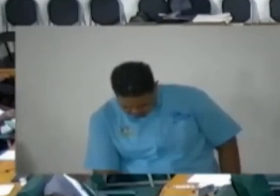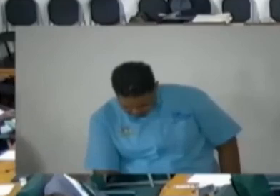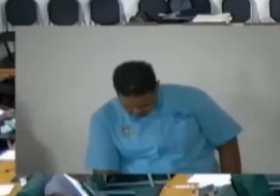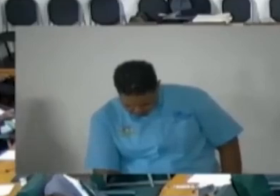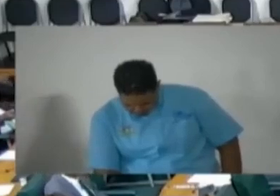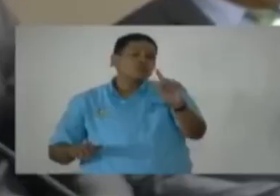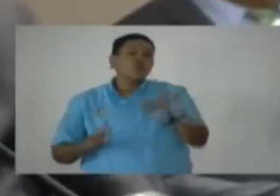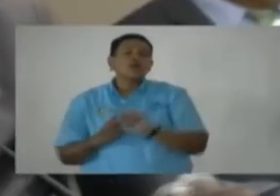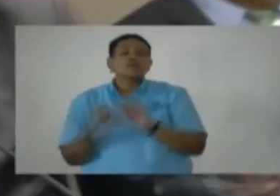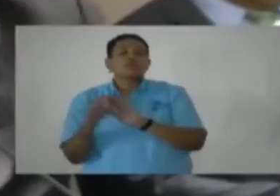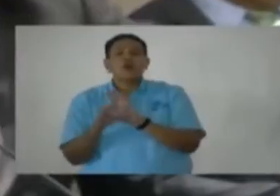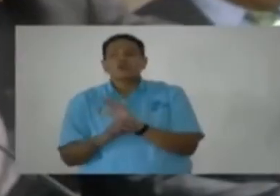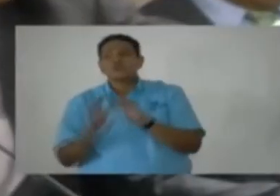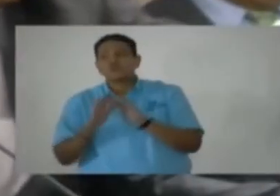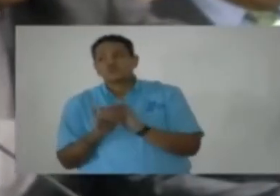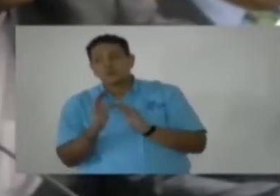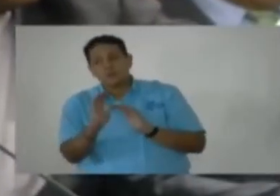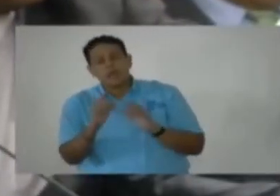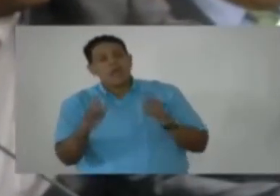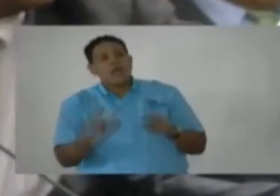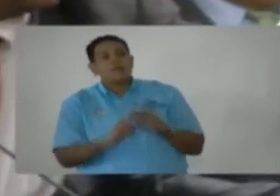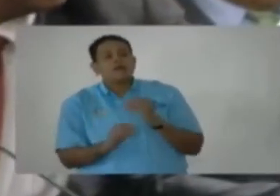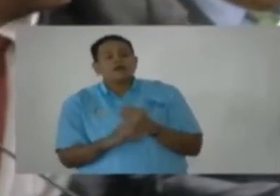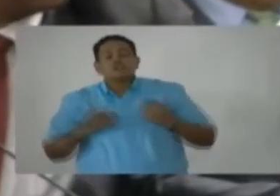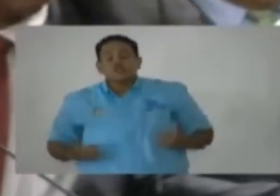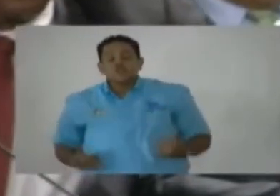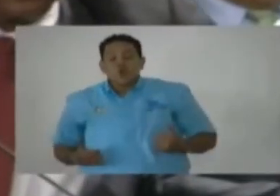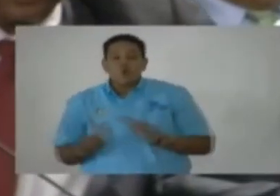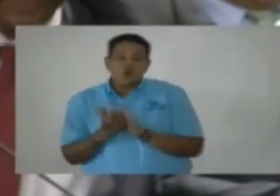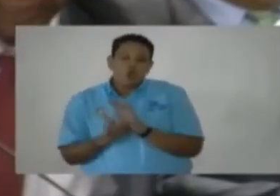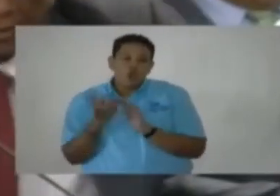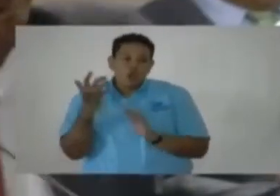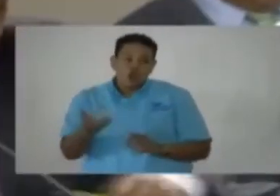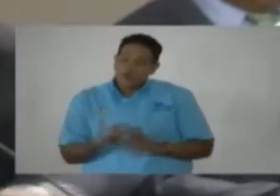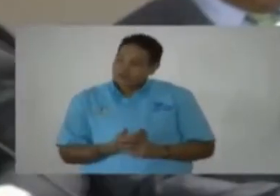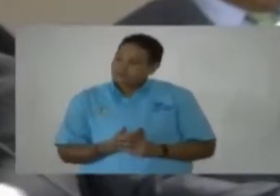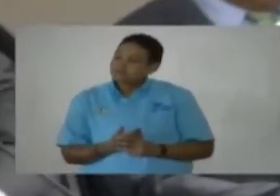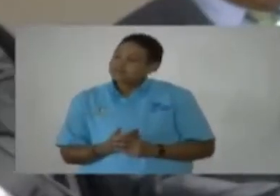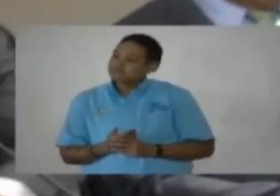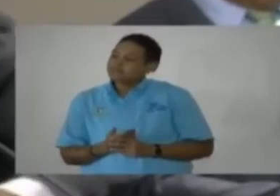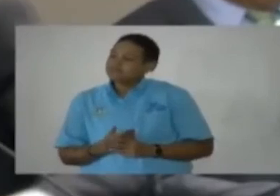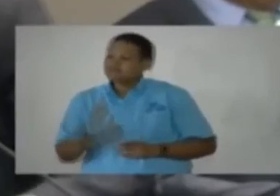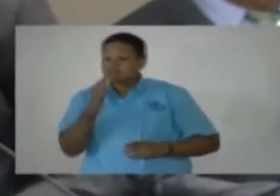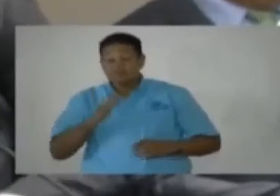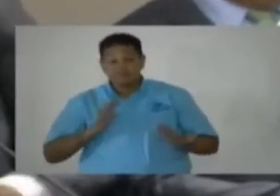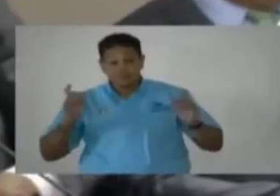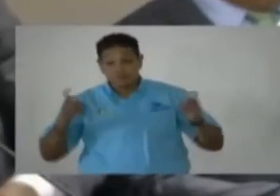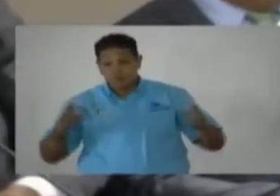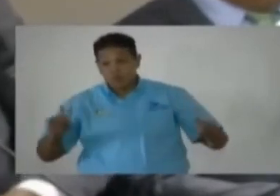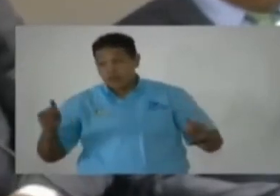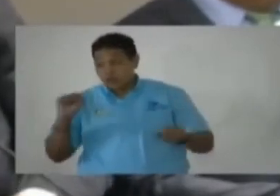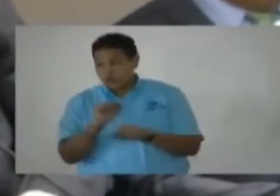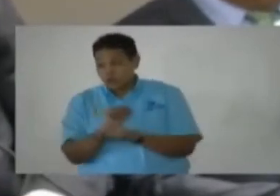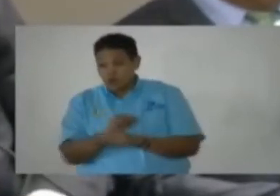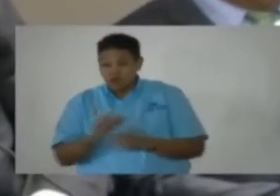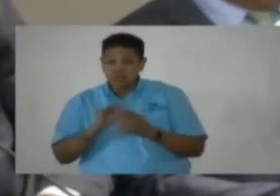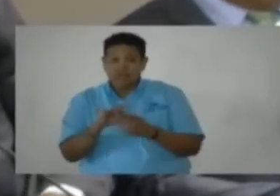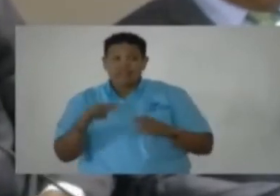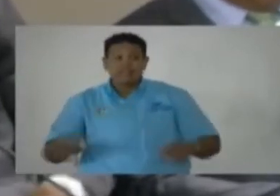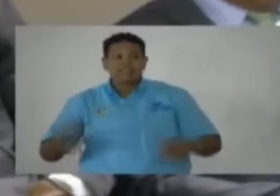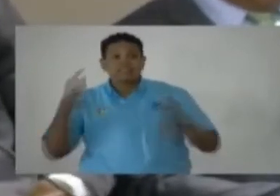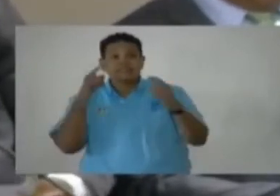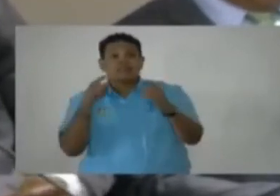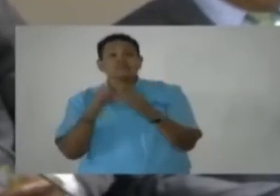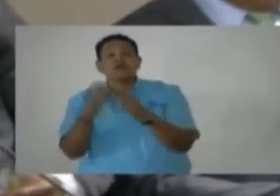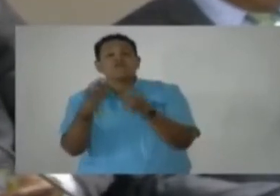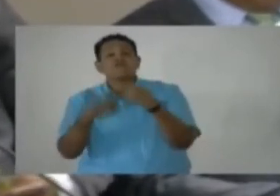Jamaica Independence Act and replace the British monarchy with a non-executive president. While the work around this